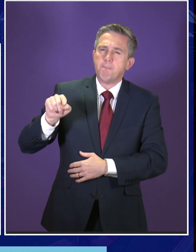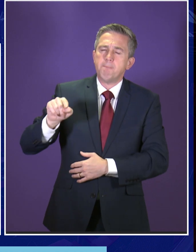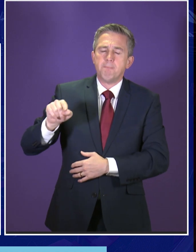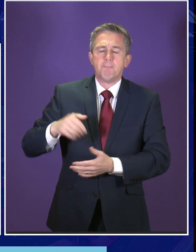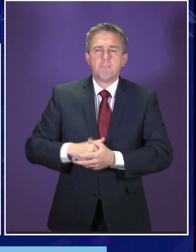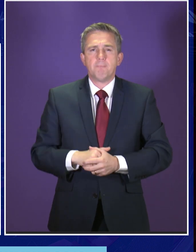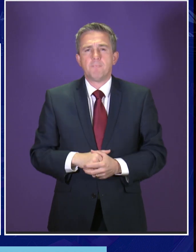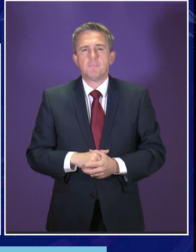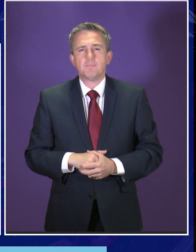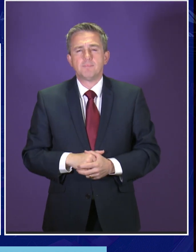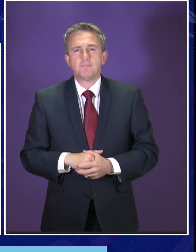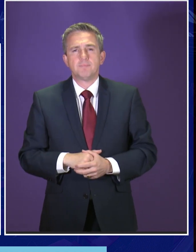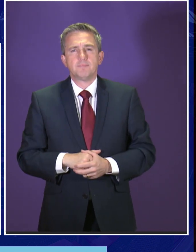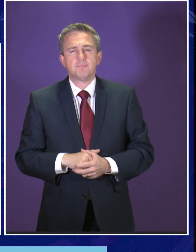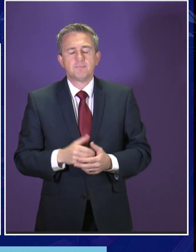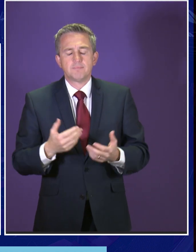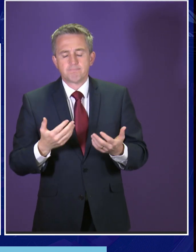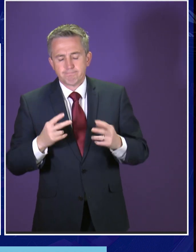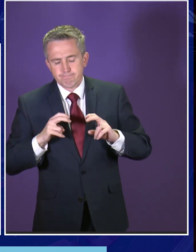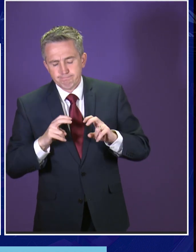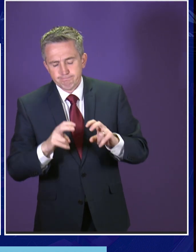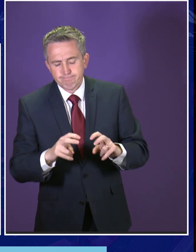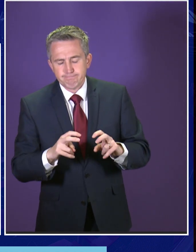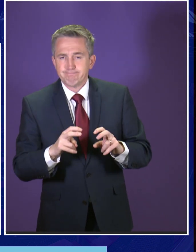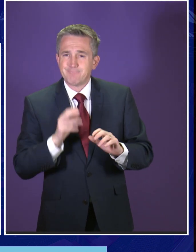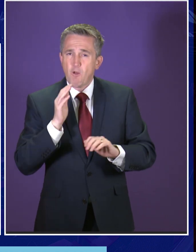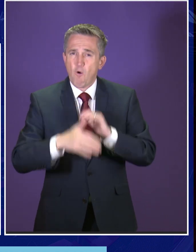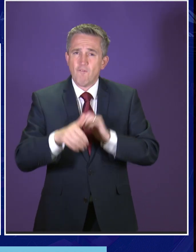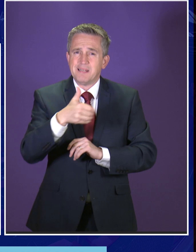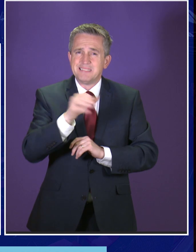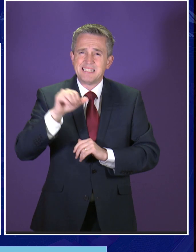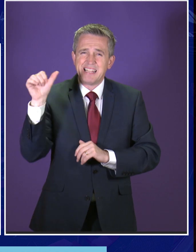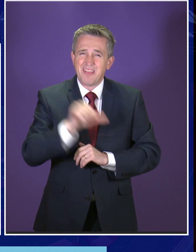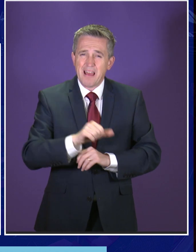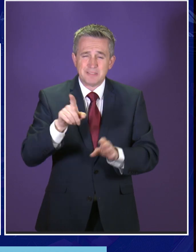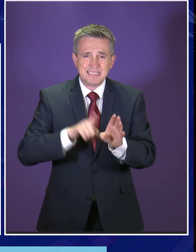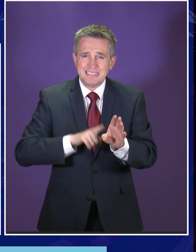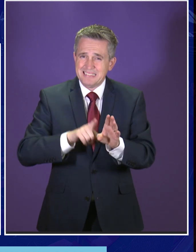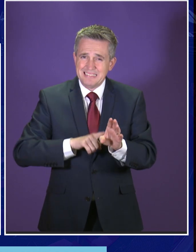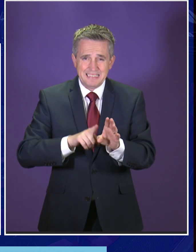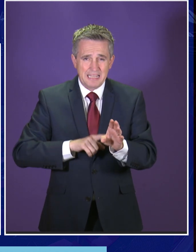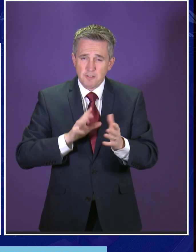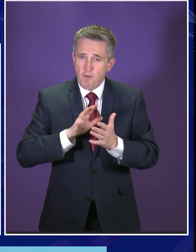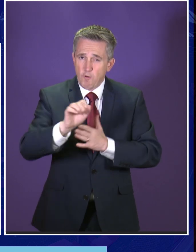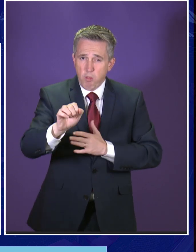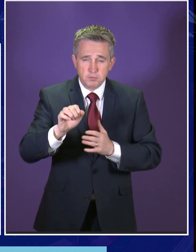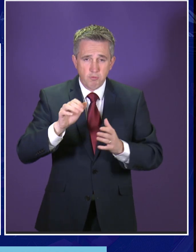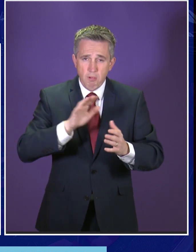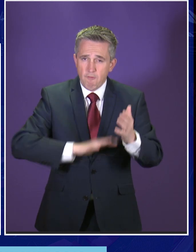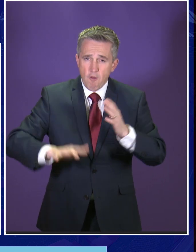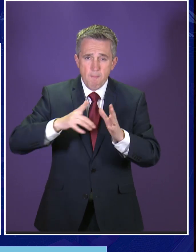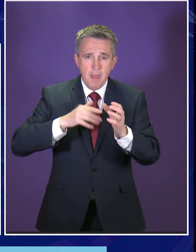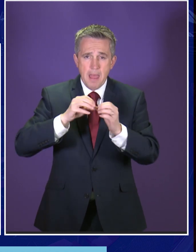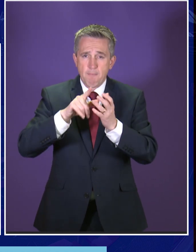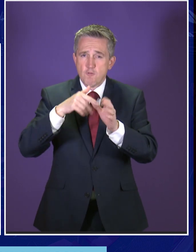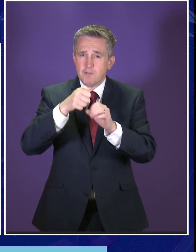Because there's proven material evidence of over 60,000 years of cultural occupation of the continent of Australia. Aboriginal Australians are